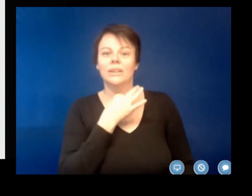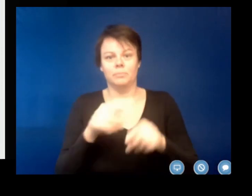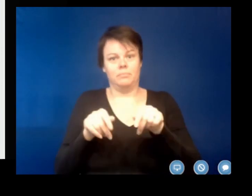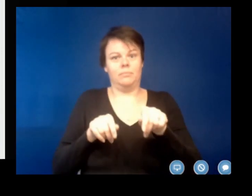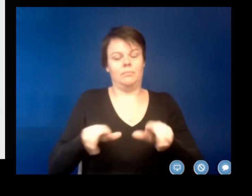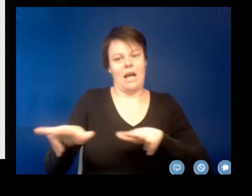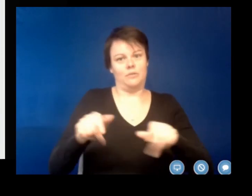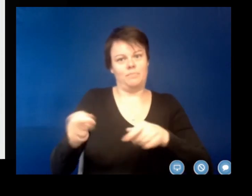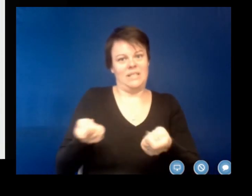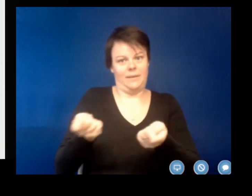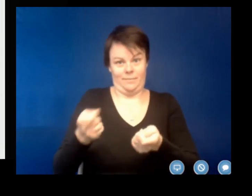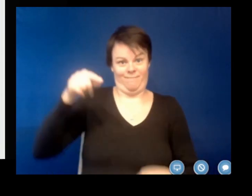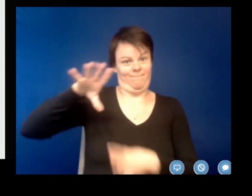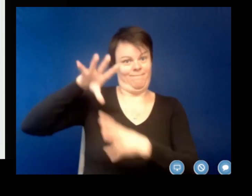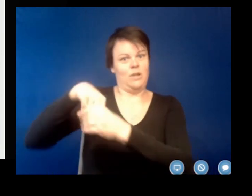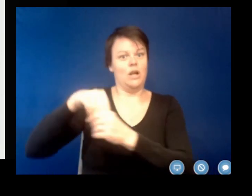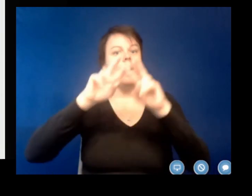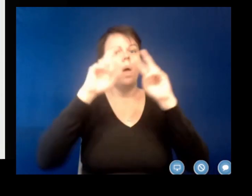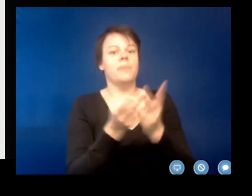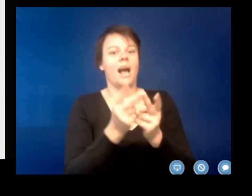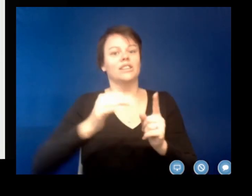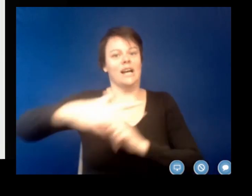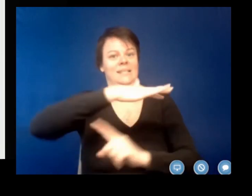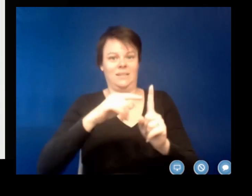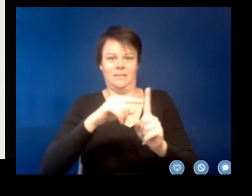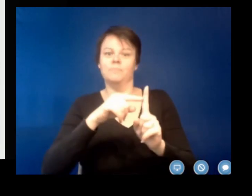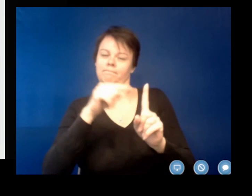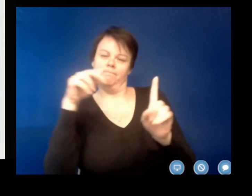society gets a little bit clearer.